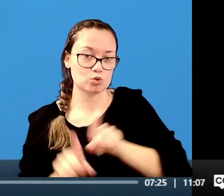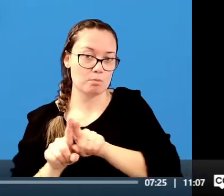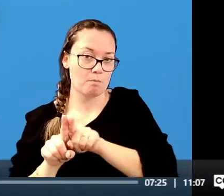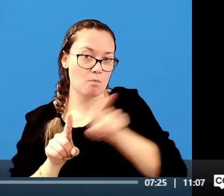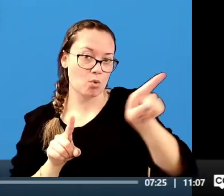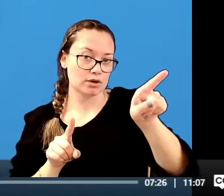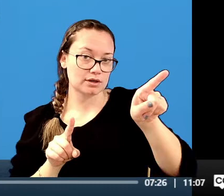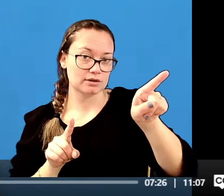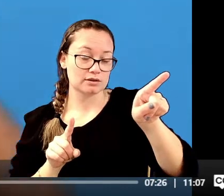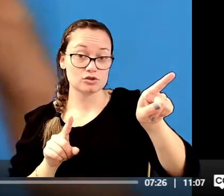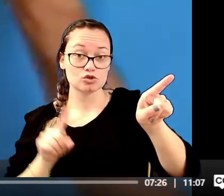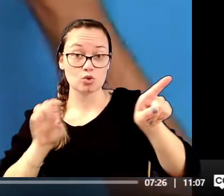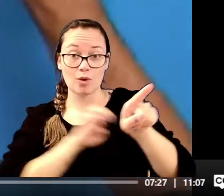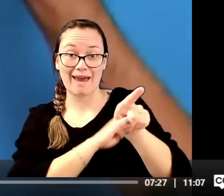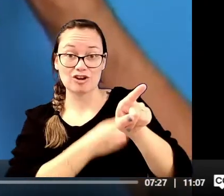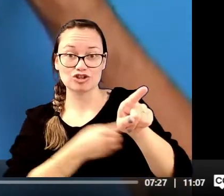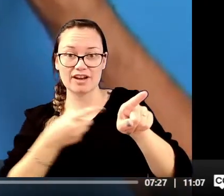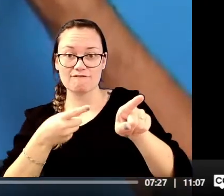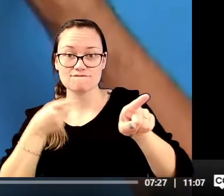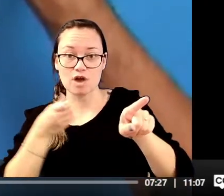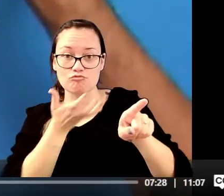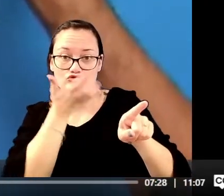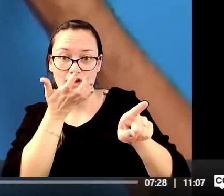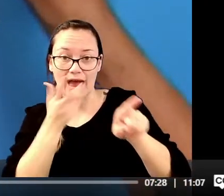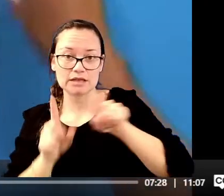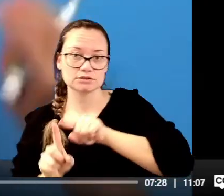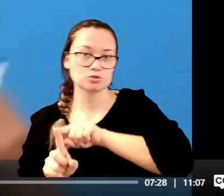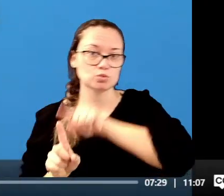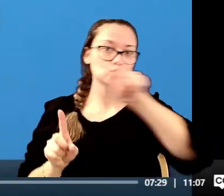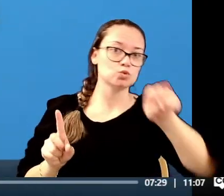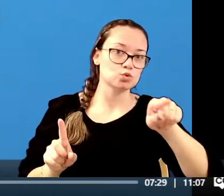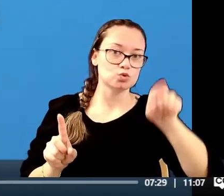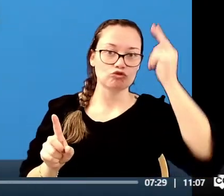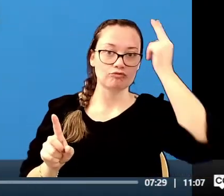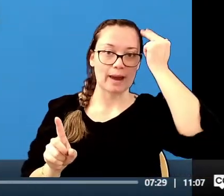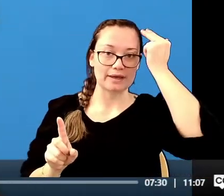energy came from the grass and went to the rabbit. Okay.